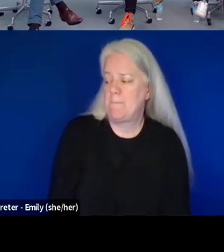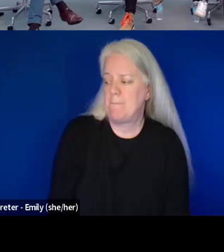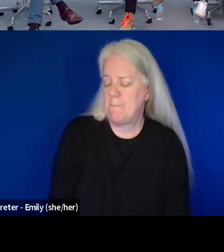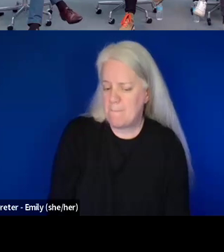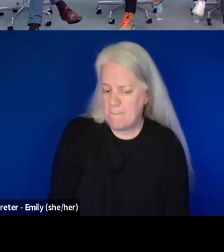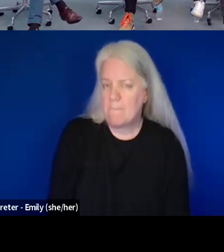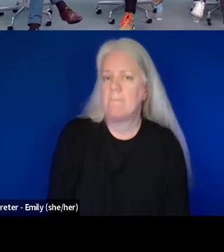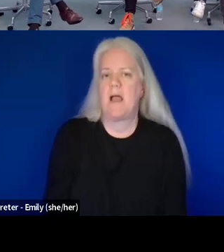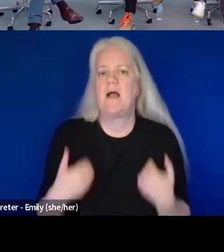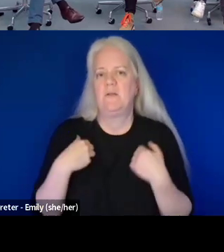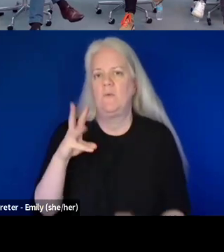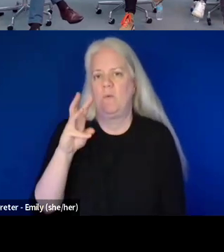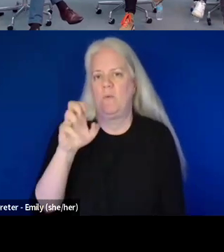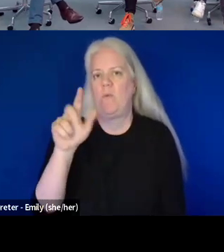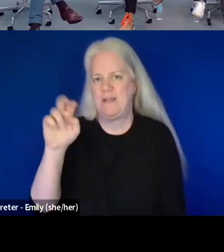A wellness center, uh-huh.